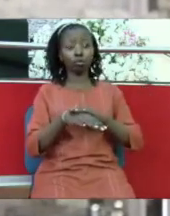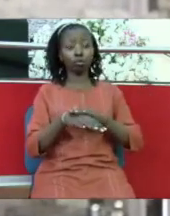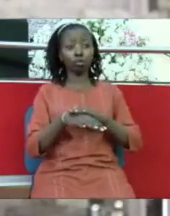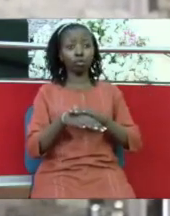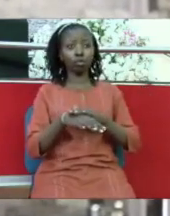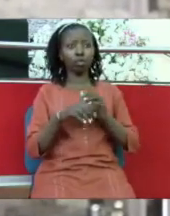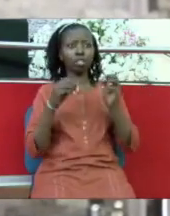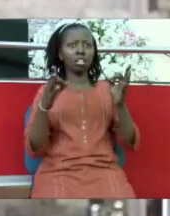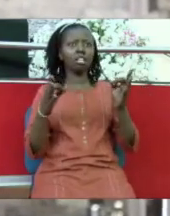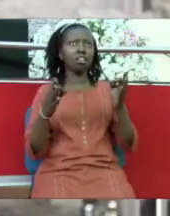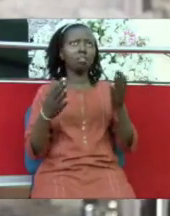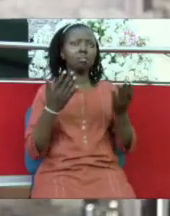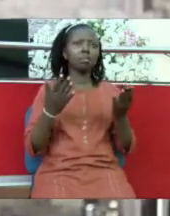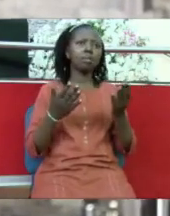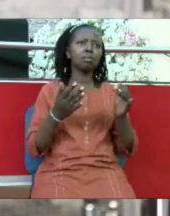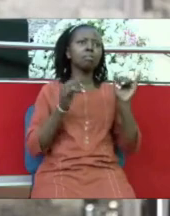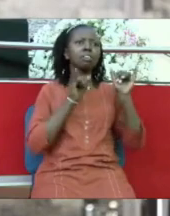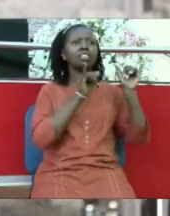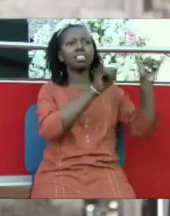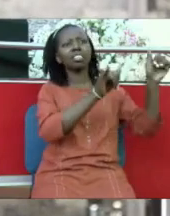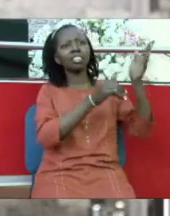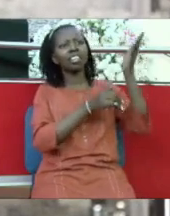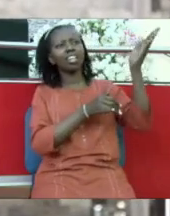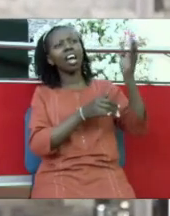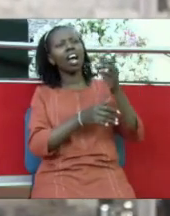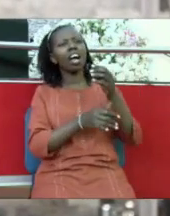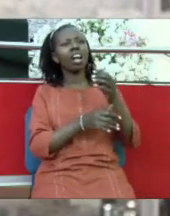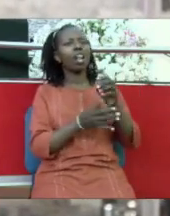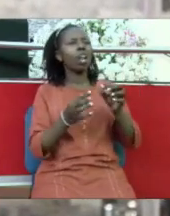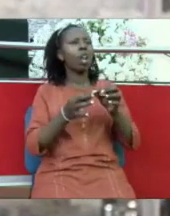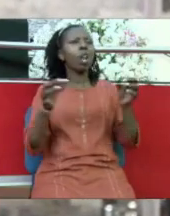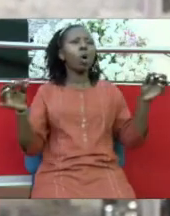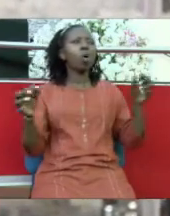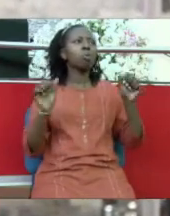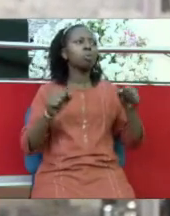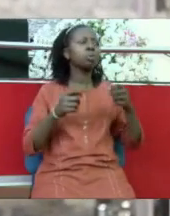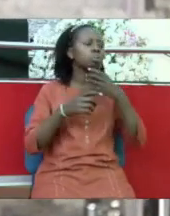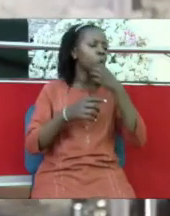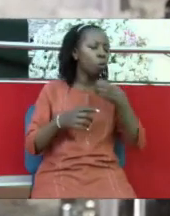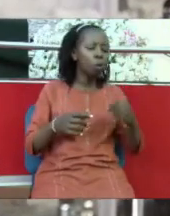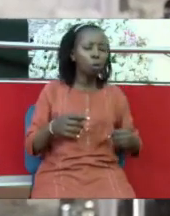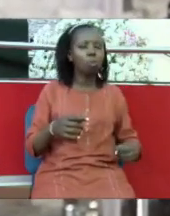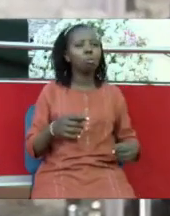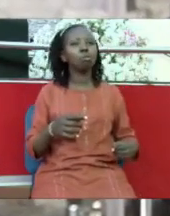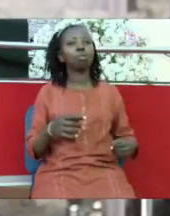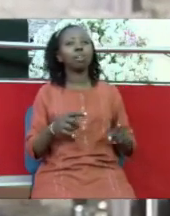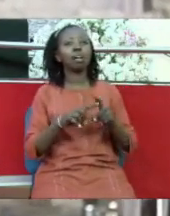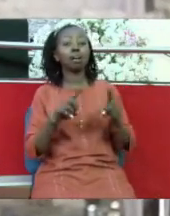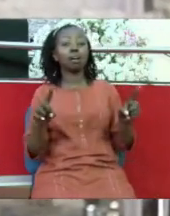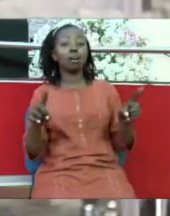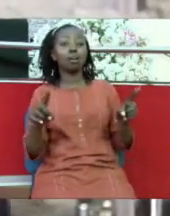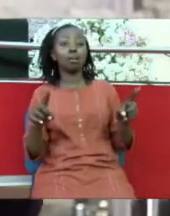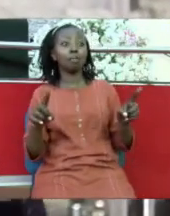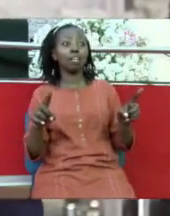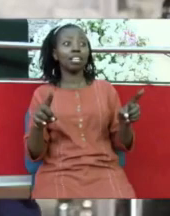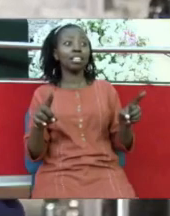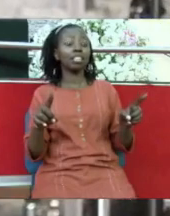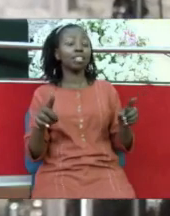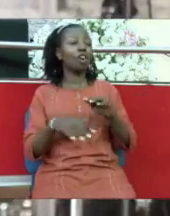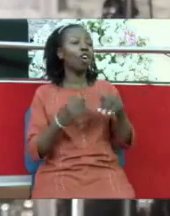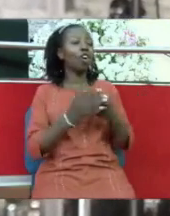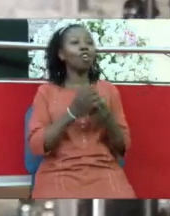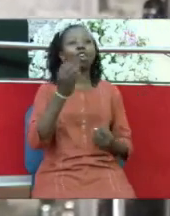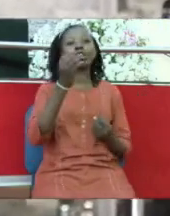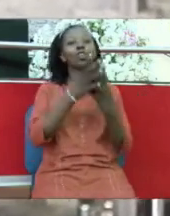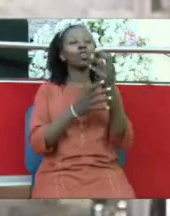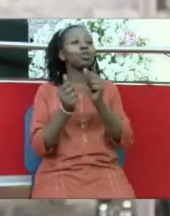I had stayed for so long you didn't know when I'm growing old. Na ni vizuri nikikaa sana utajua kwamba nimeendelea. We have grown together. As you are growing old, I'm also